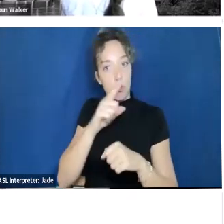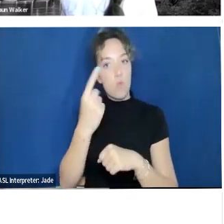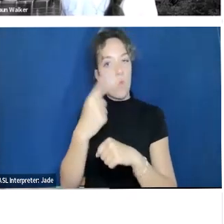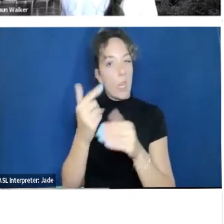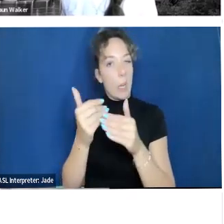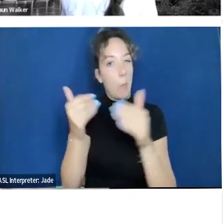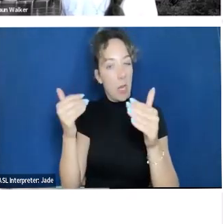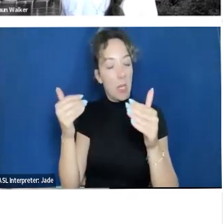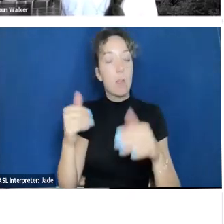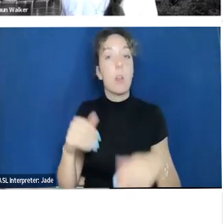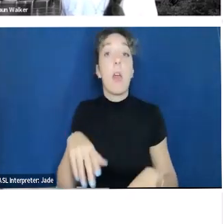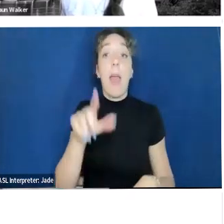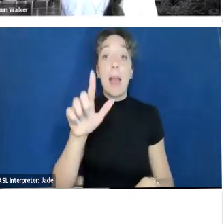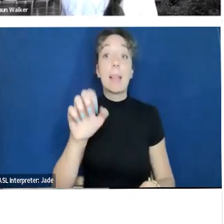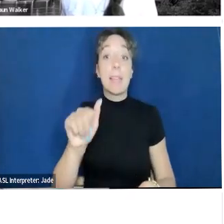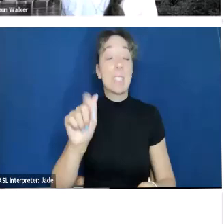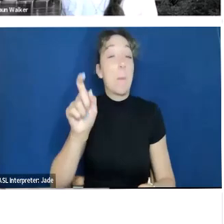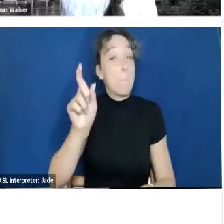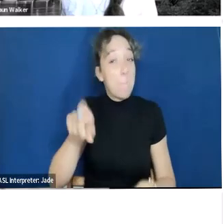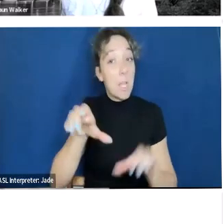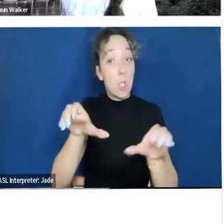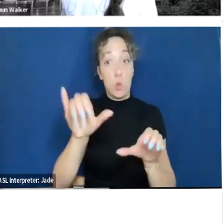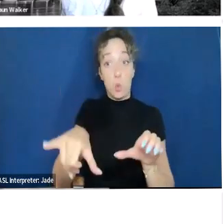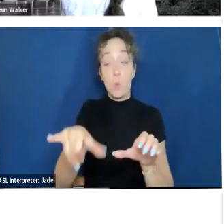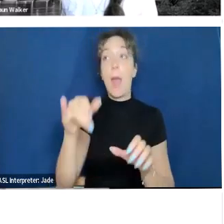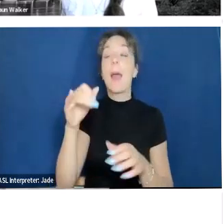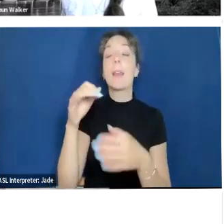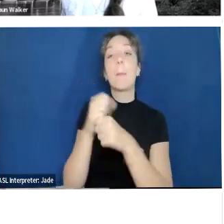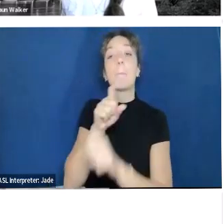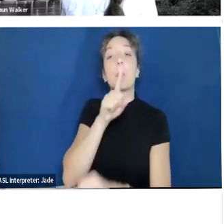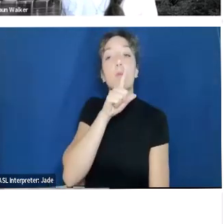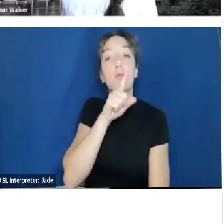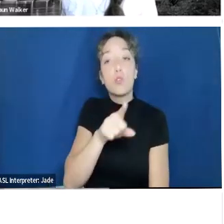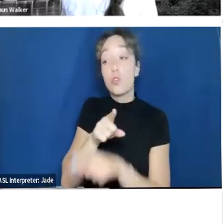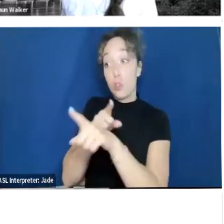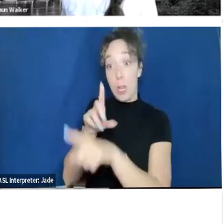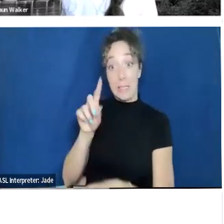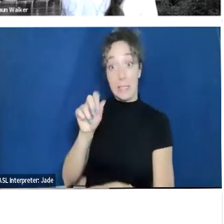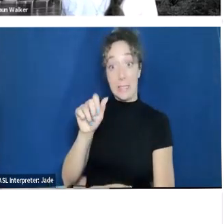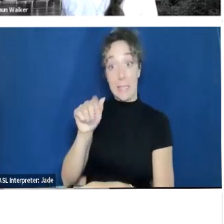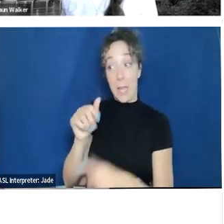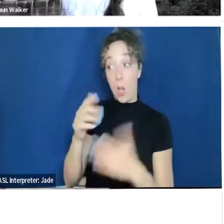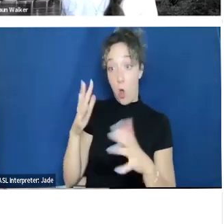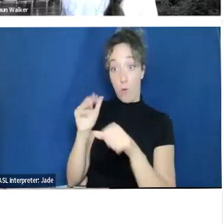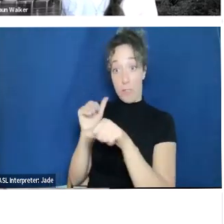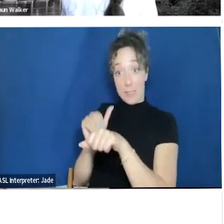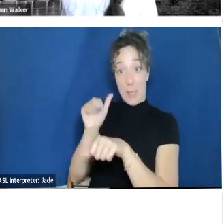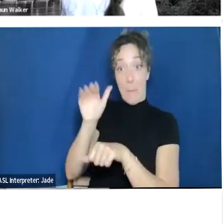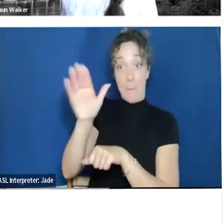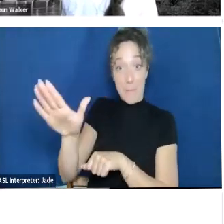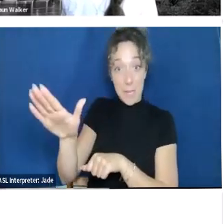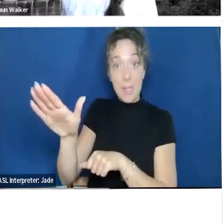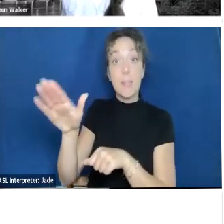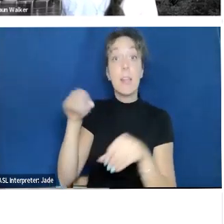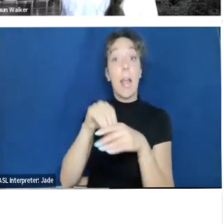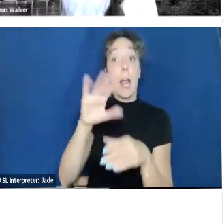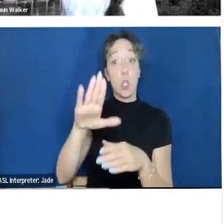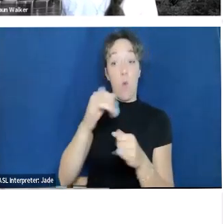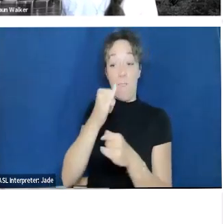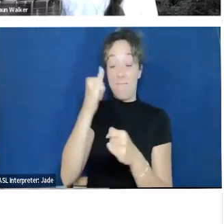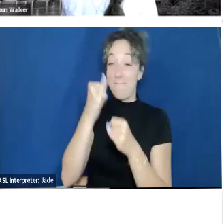LEAs must do so in order to make sure that the data that is submitted in your